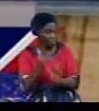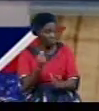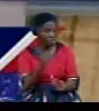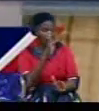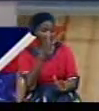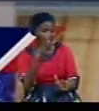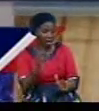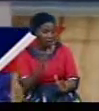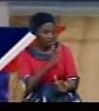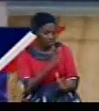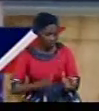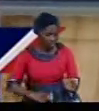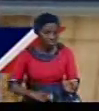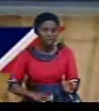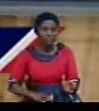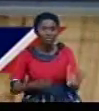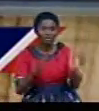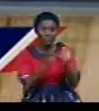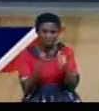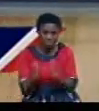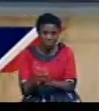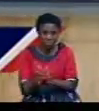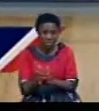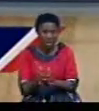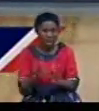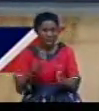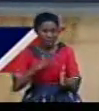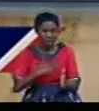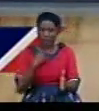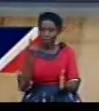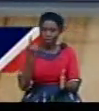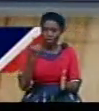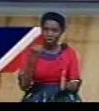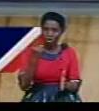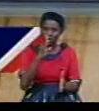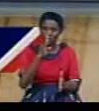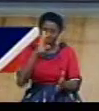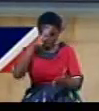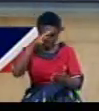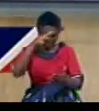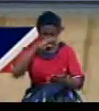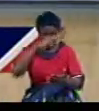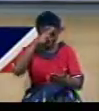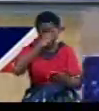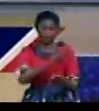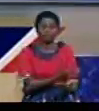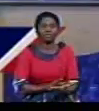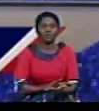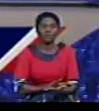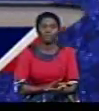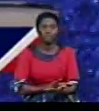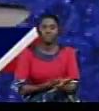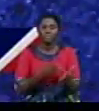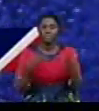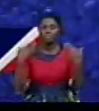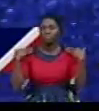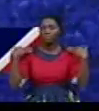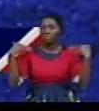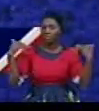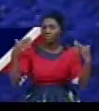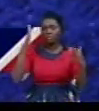Christ Jesus my only begotten son in Jesuit not see him